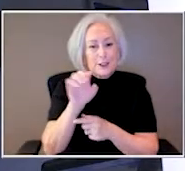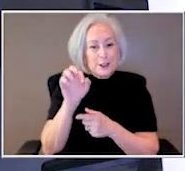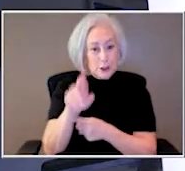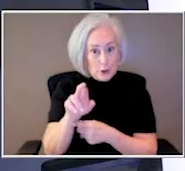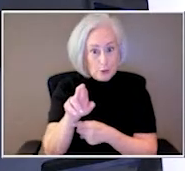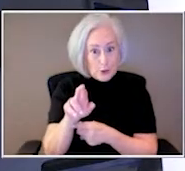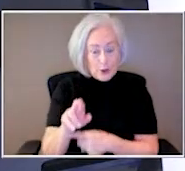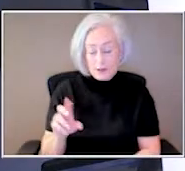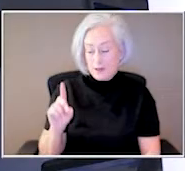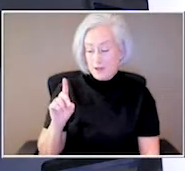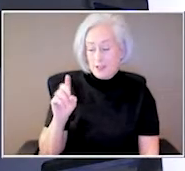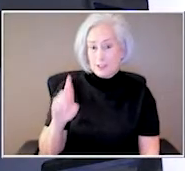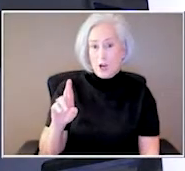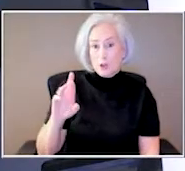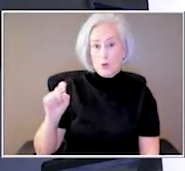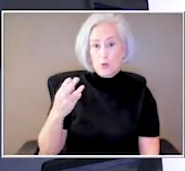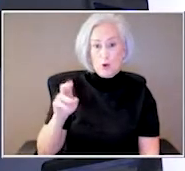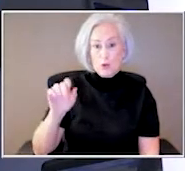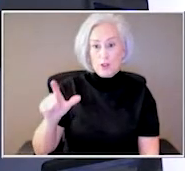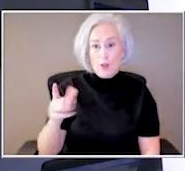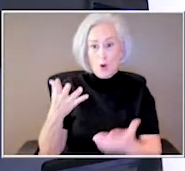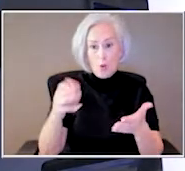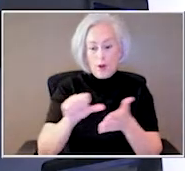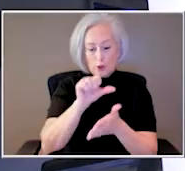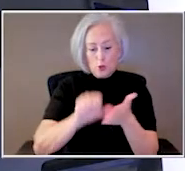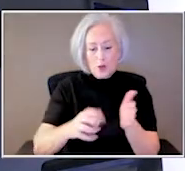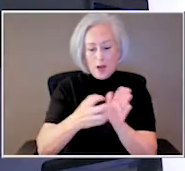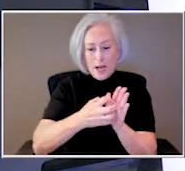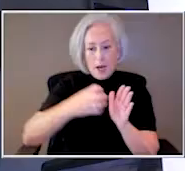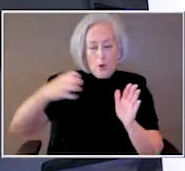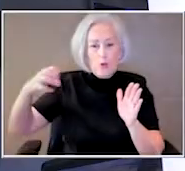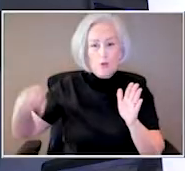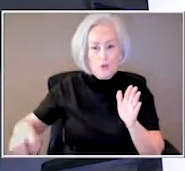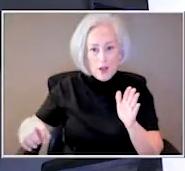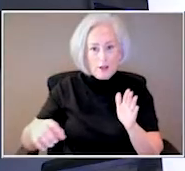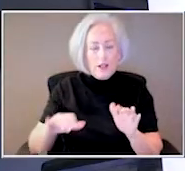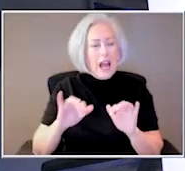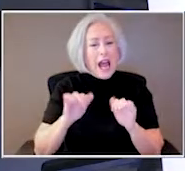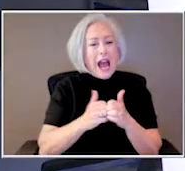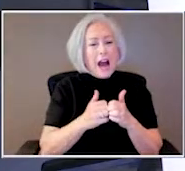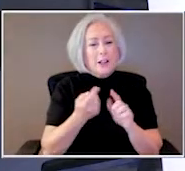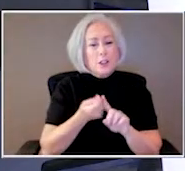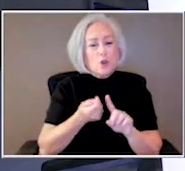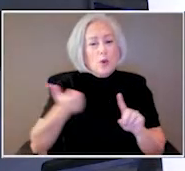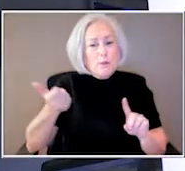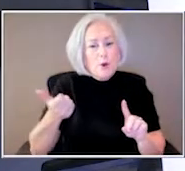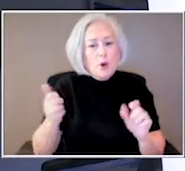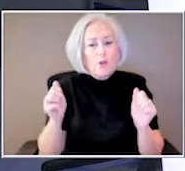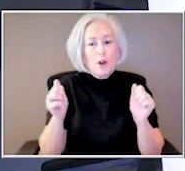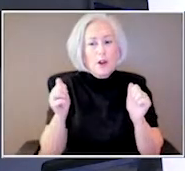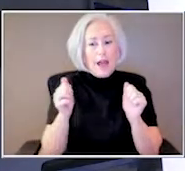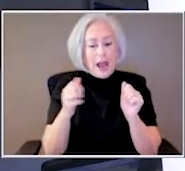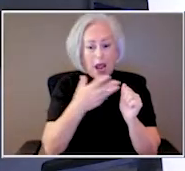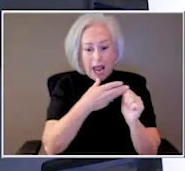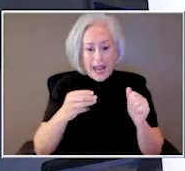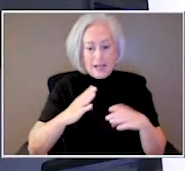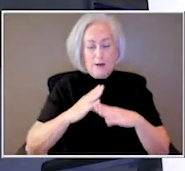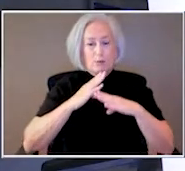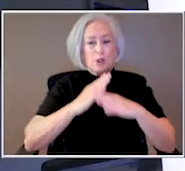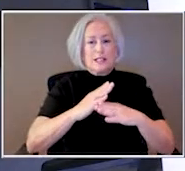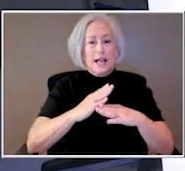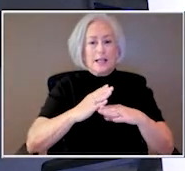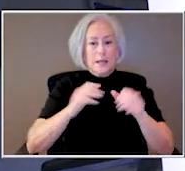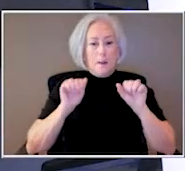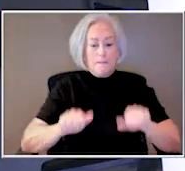in to cut it out. How were you able to remove the tumor, Dr. Rosenthal, but also protect Ginny's ability to walk? She's a big traveler, so